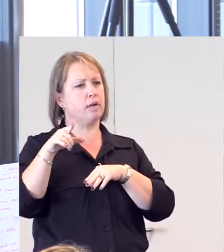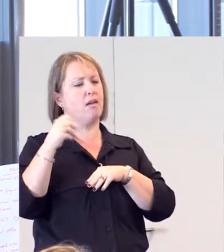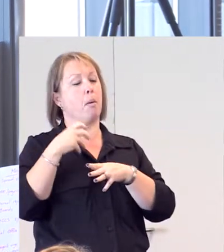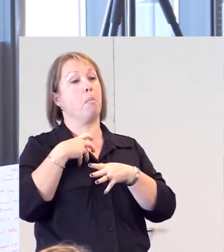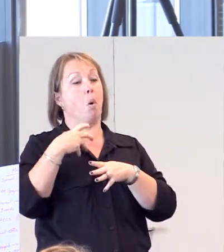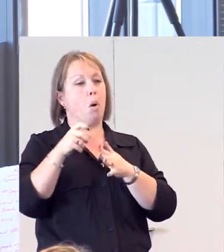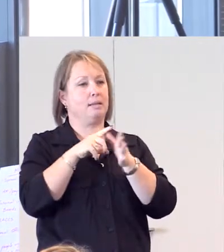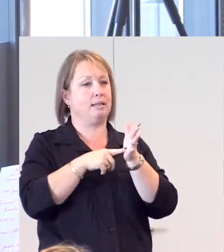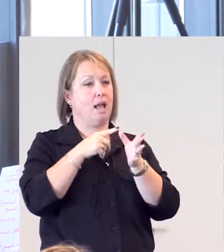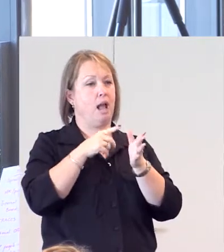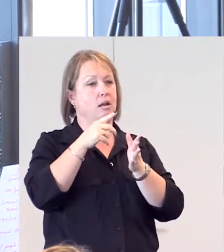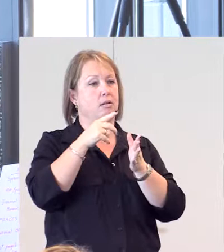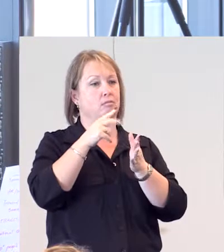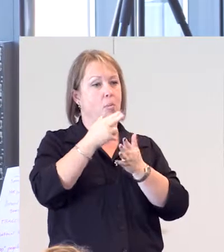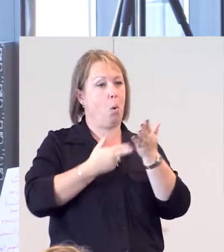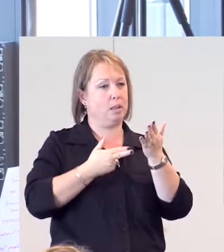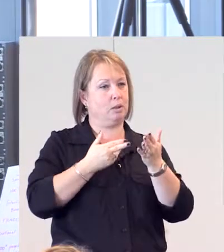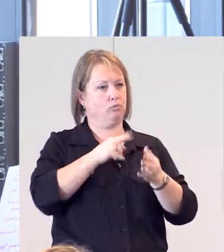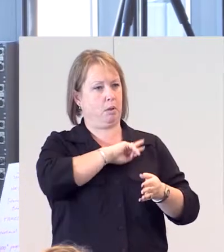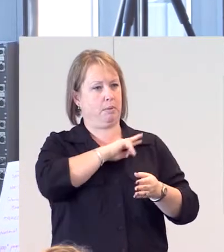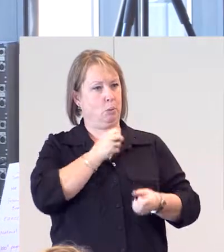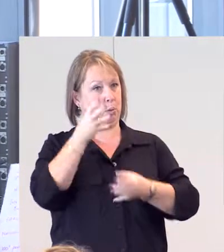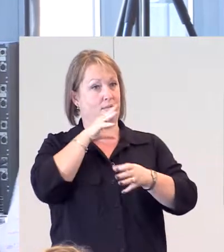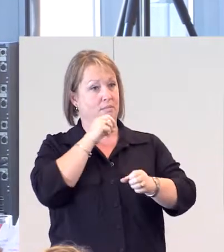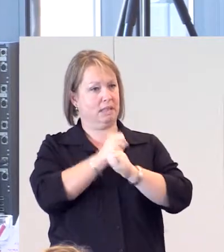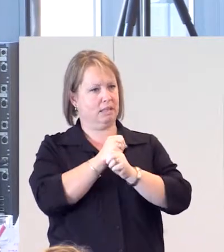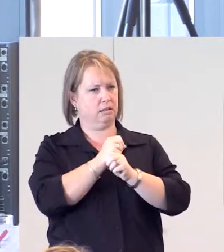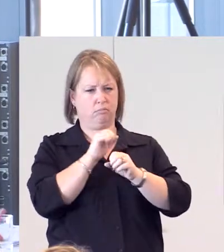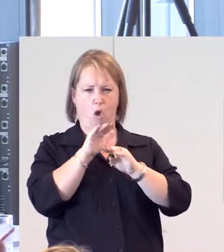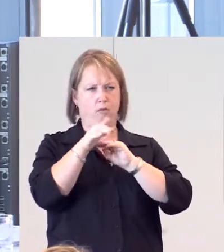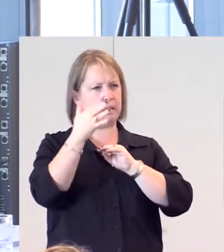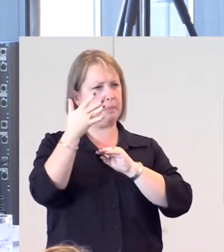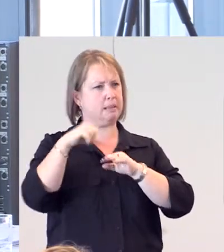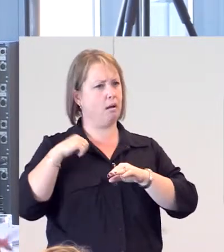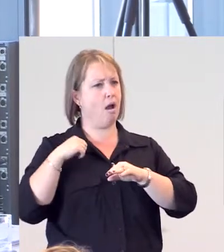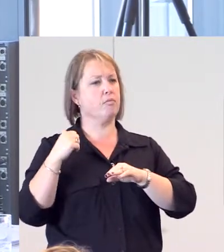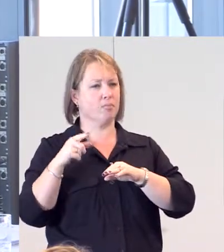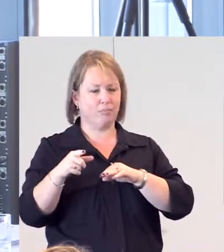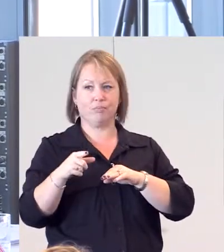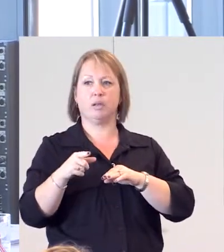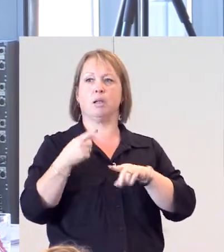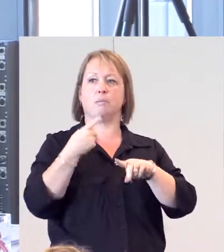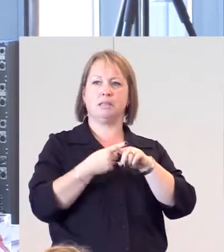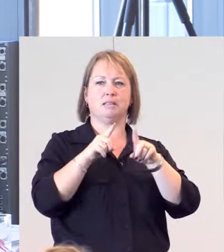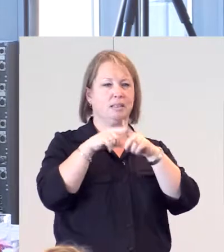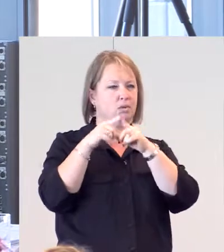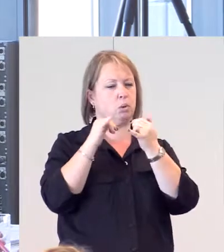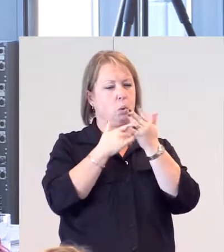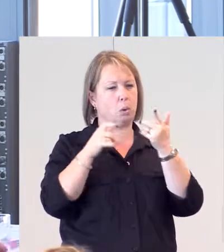reporting responsibility to government, so it kicks in after a certain number. And another data source was training